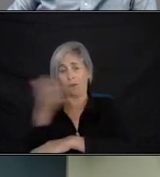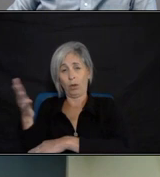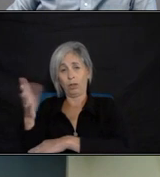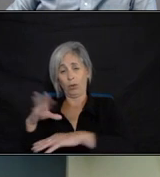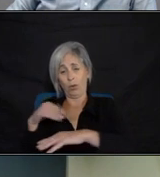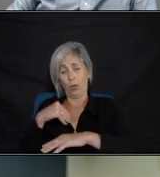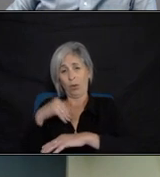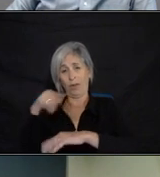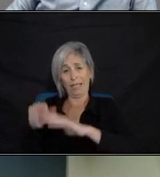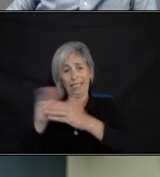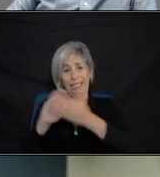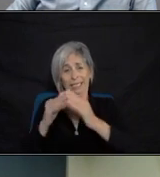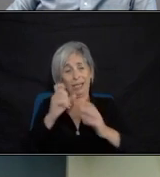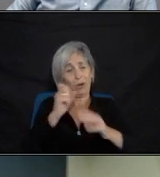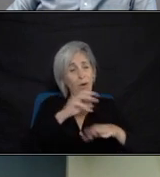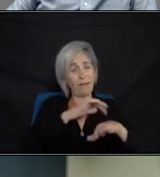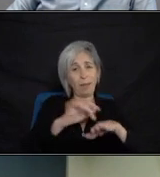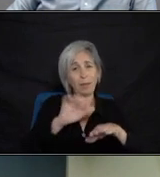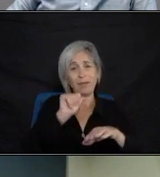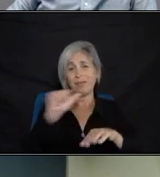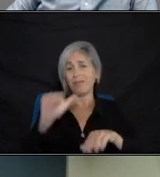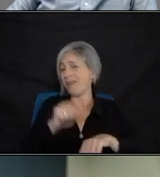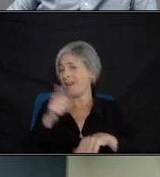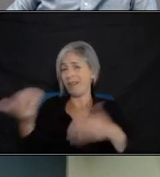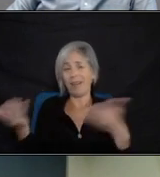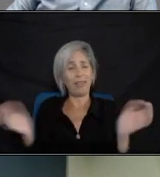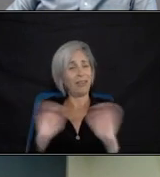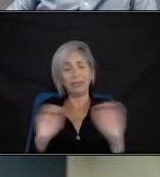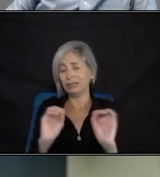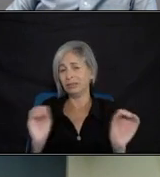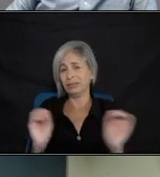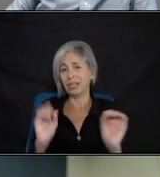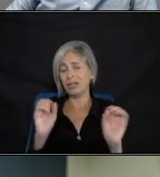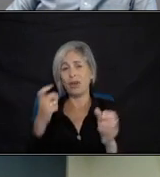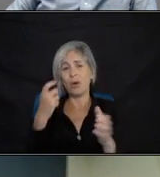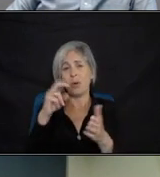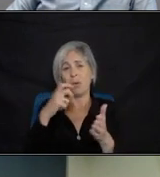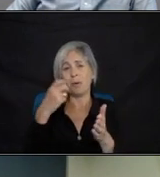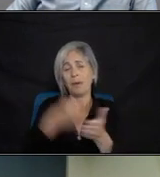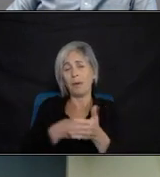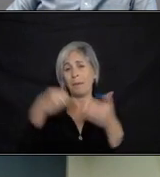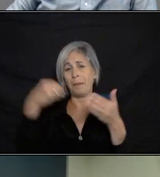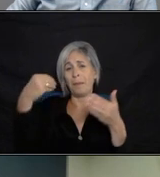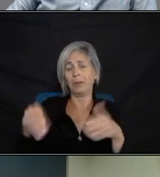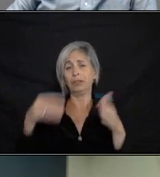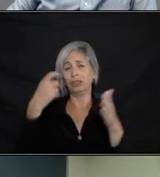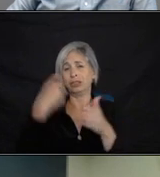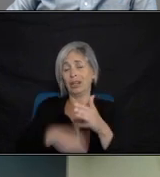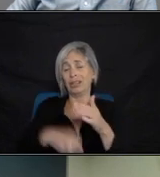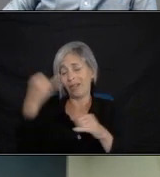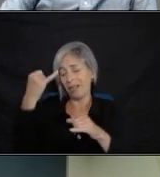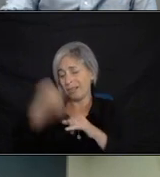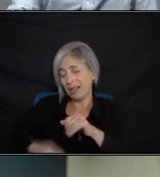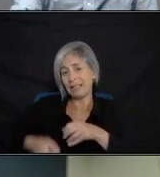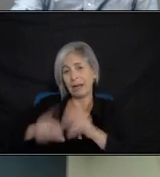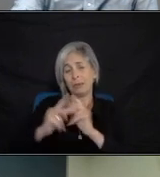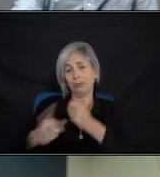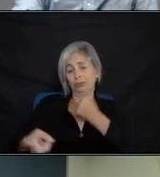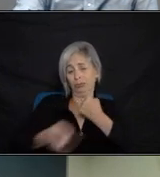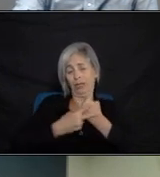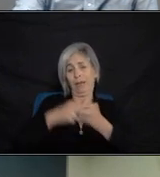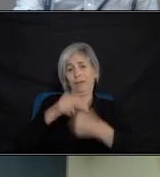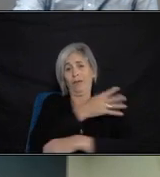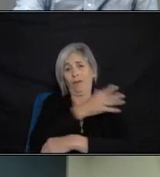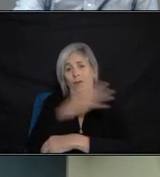city or available to the city, and you have no purchase costs. This is your last opportunity to preserve a